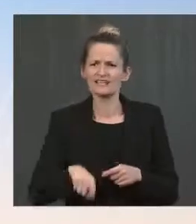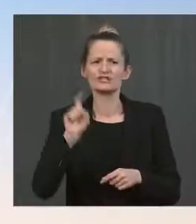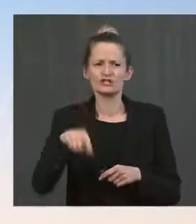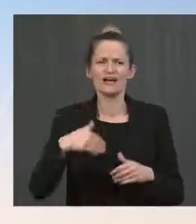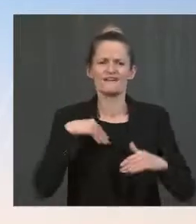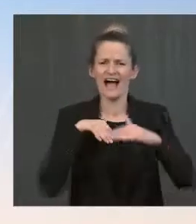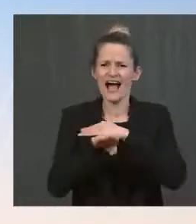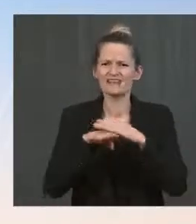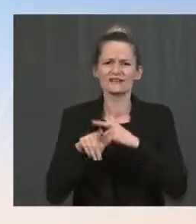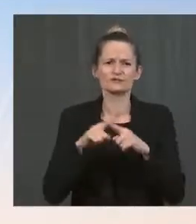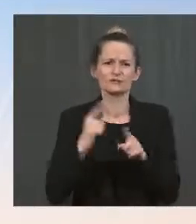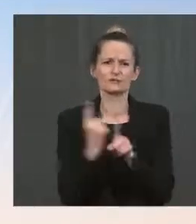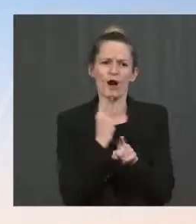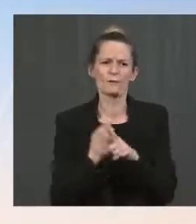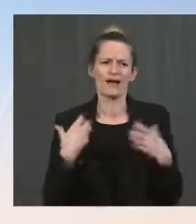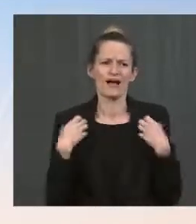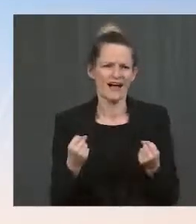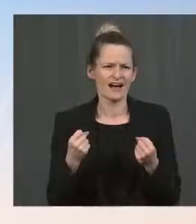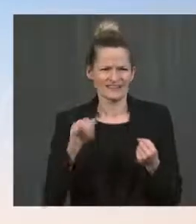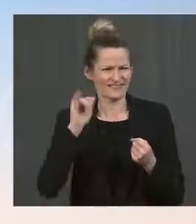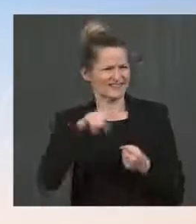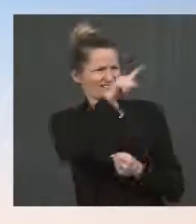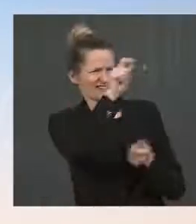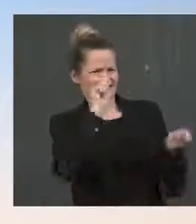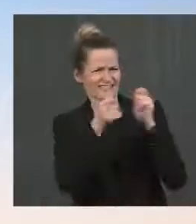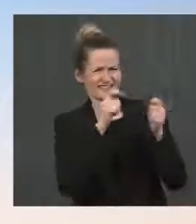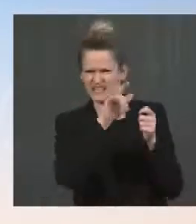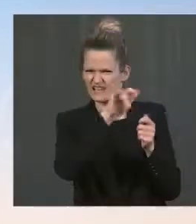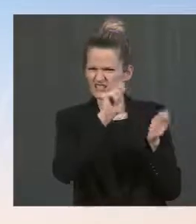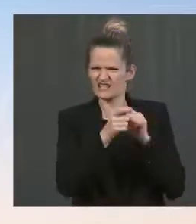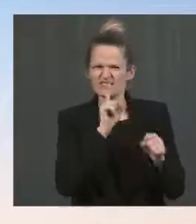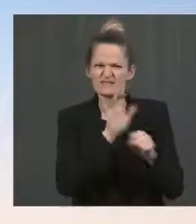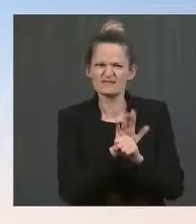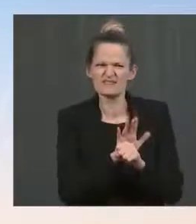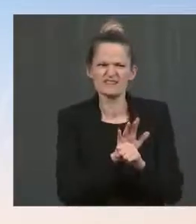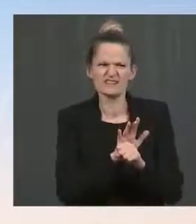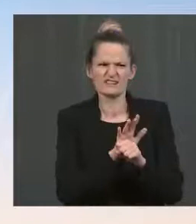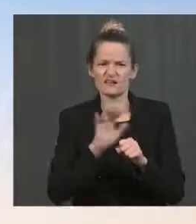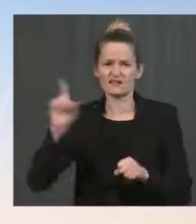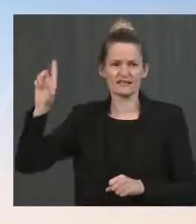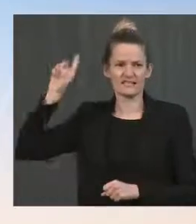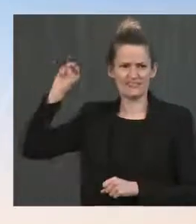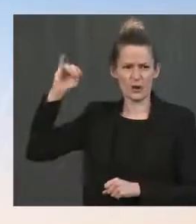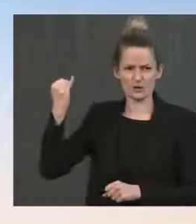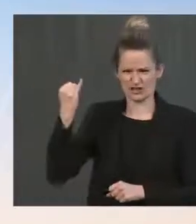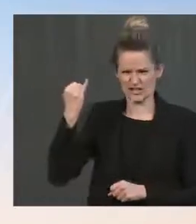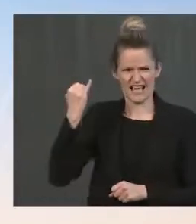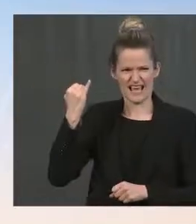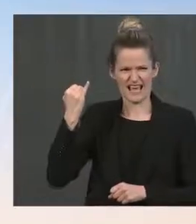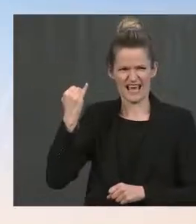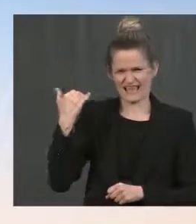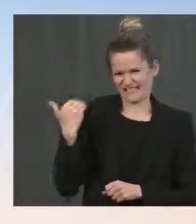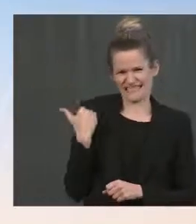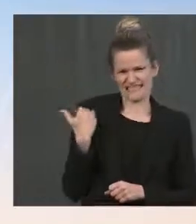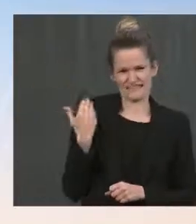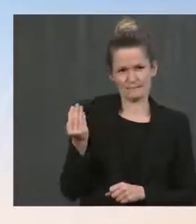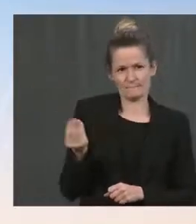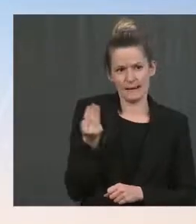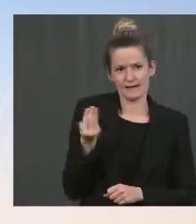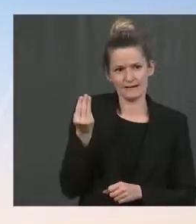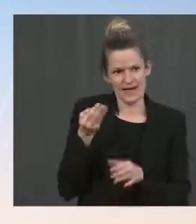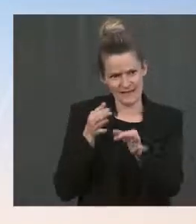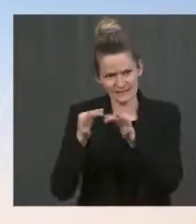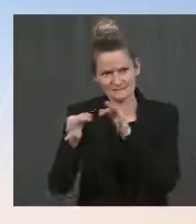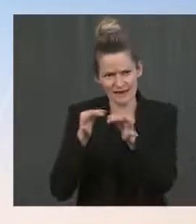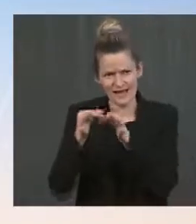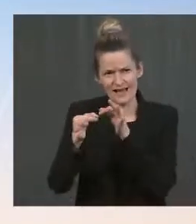our commitment. The Department of Justice, the Attorney General, announced a step on Monday. Our Department of Justice is continuing to look at